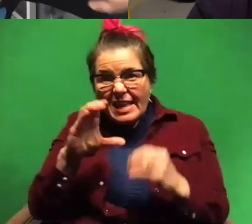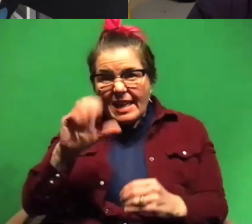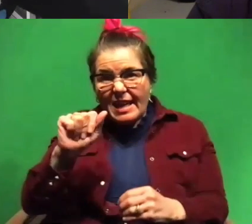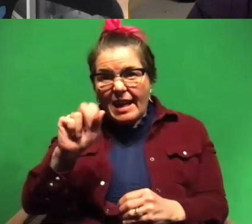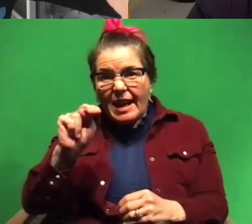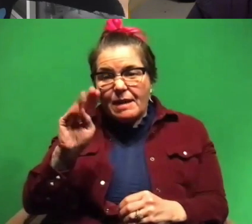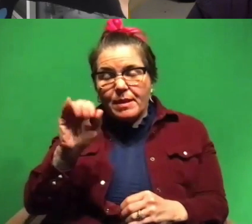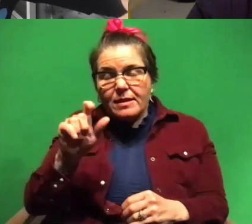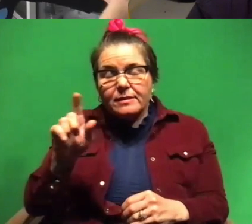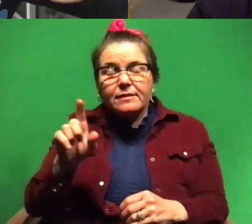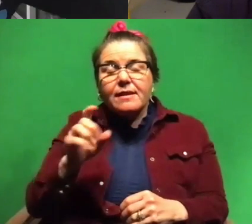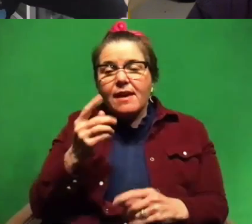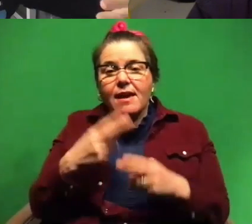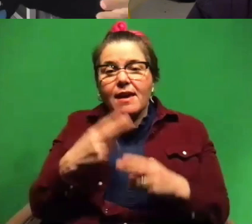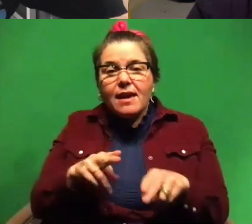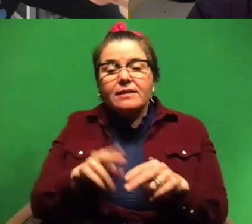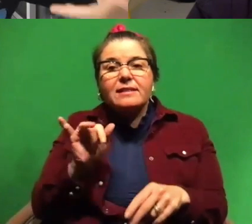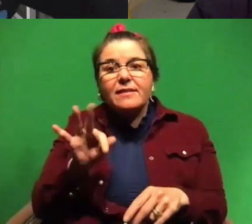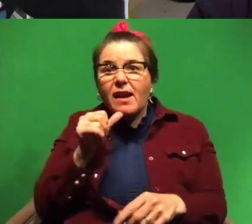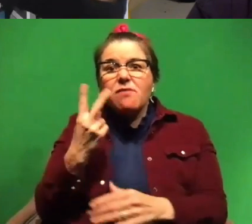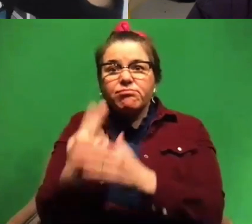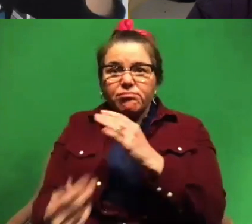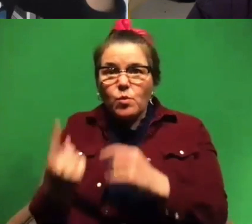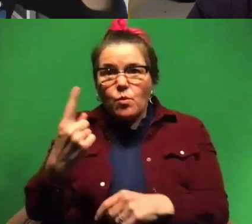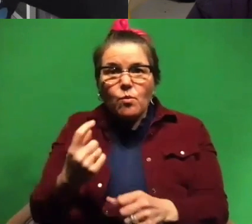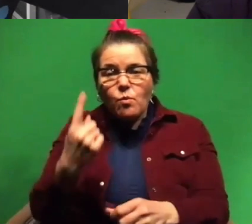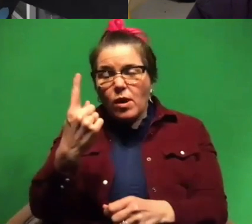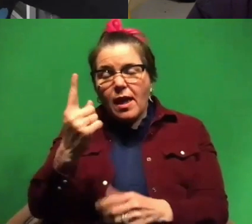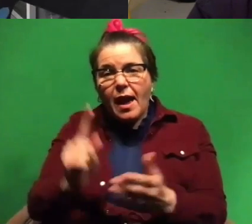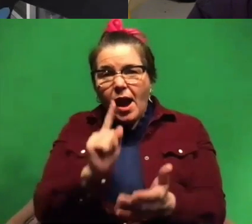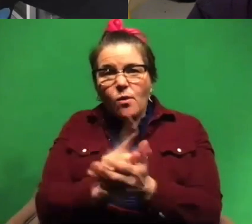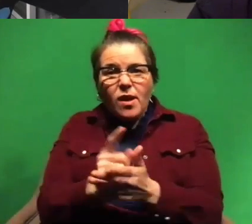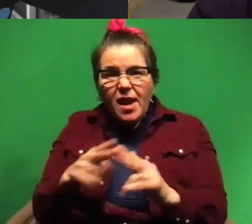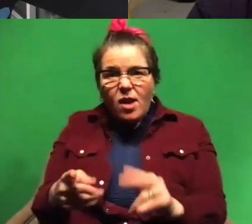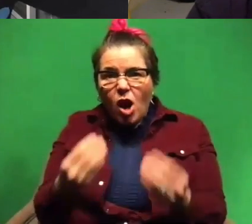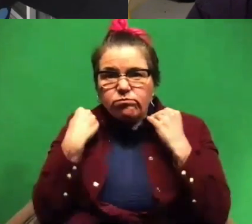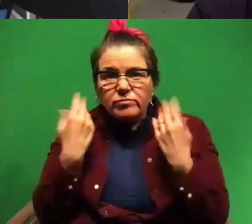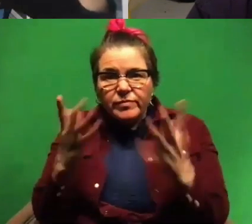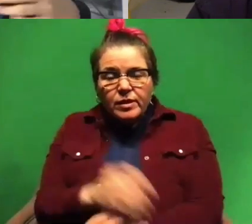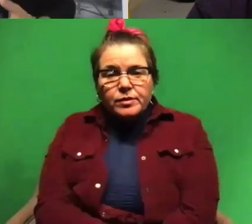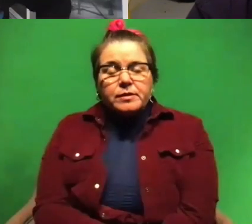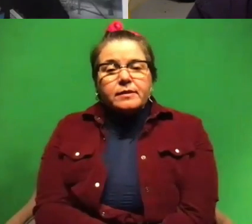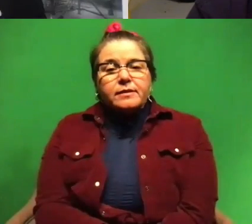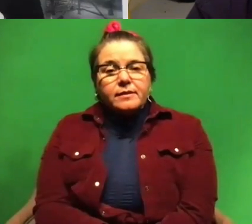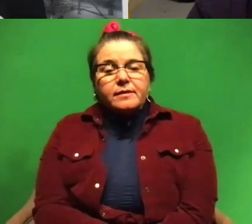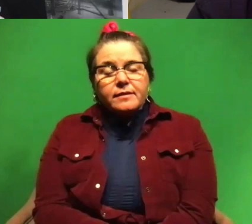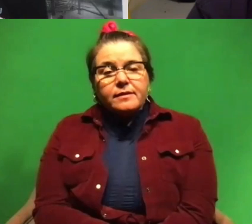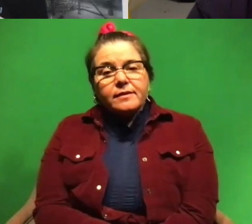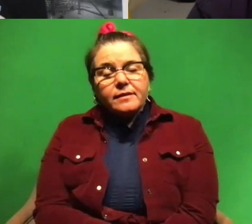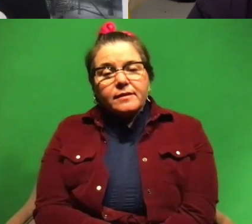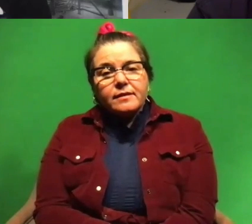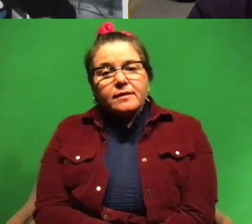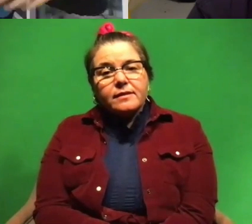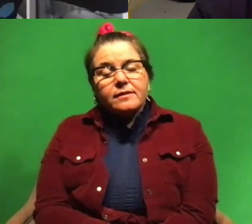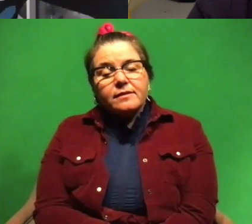if I didn't dive in within an hour, you know, that egg would be gone. So yeah, basically they're